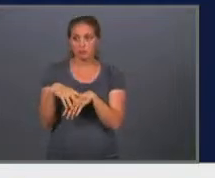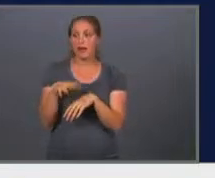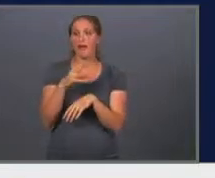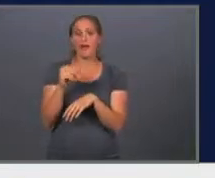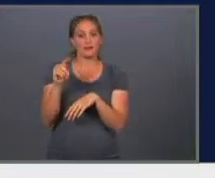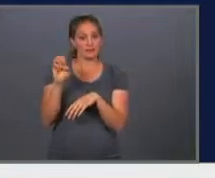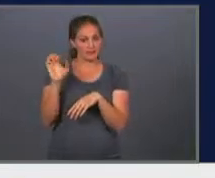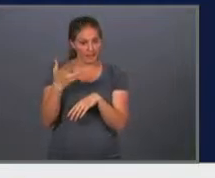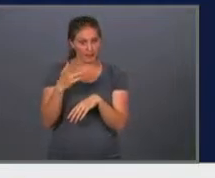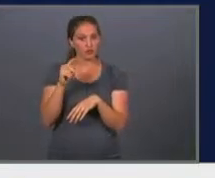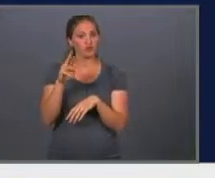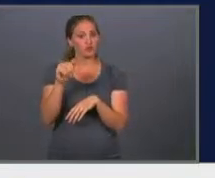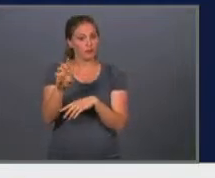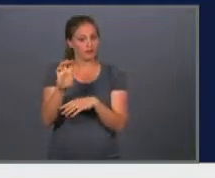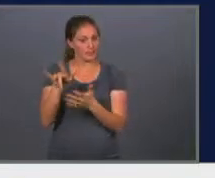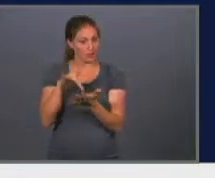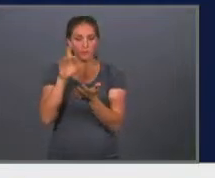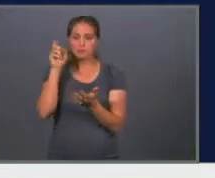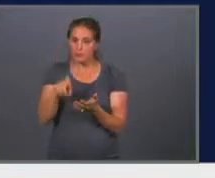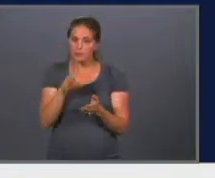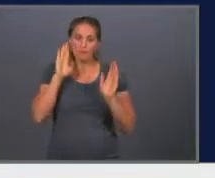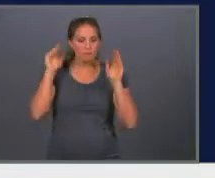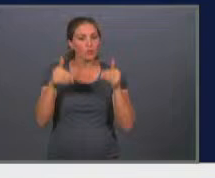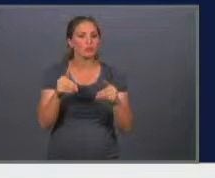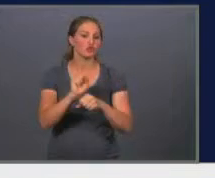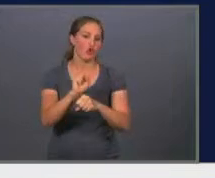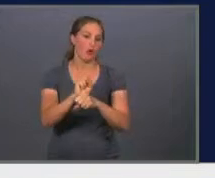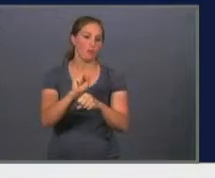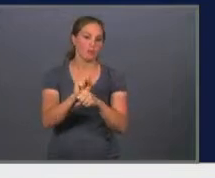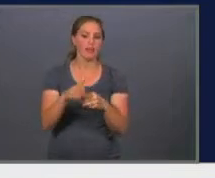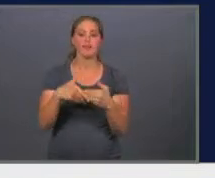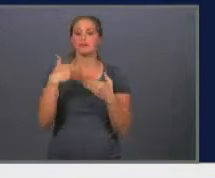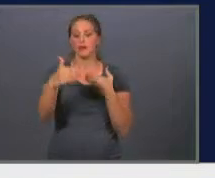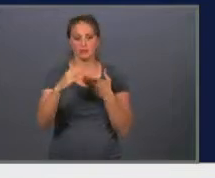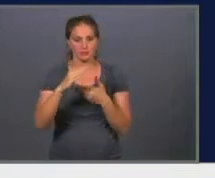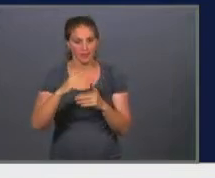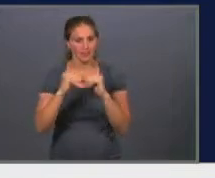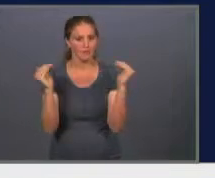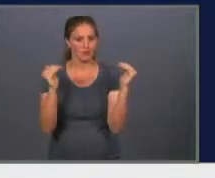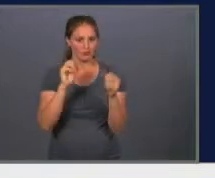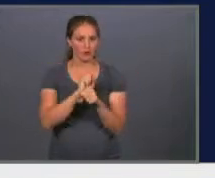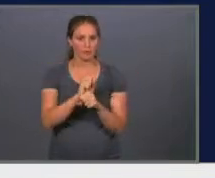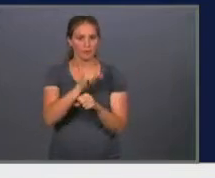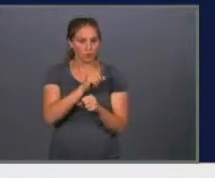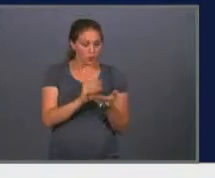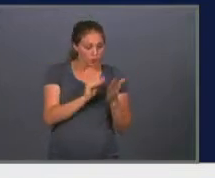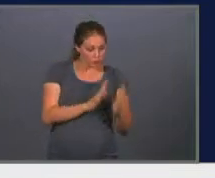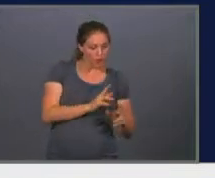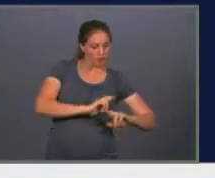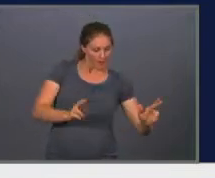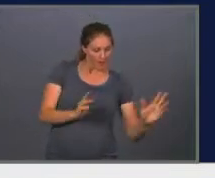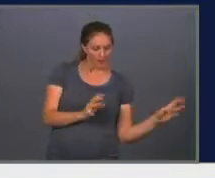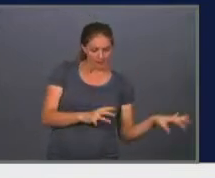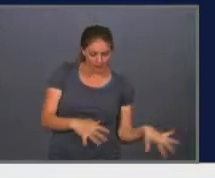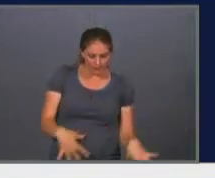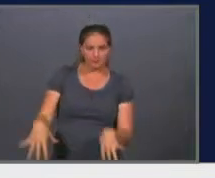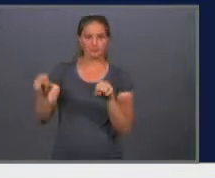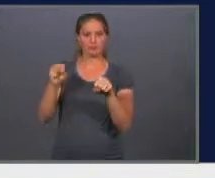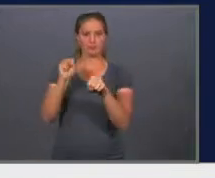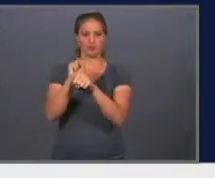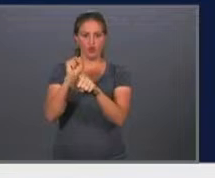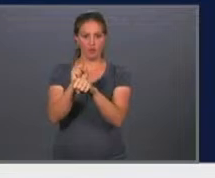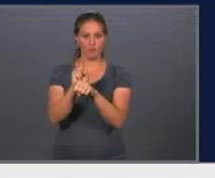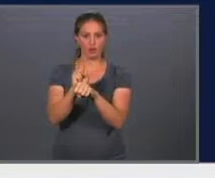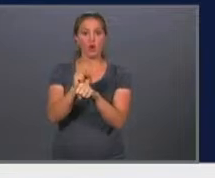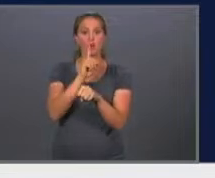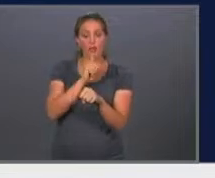centers, focus on jobs, focus on the next level of jobs, and making sure that our students are prepared to take on those jobs. That way, their investment